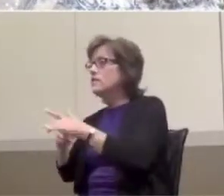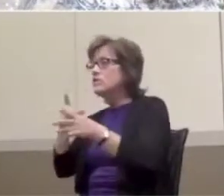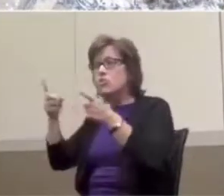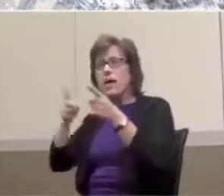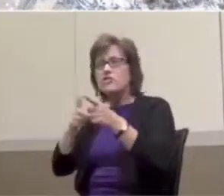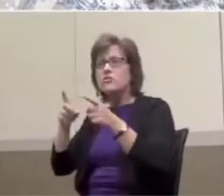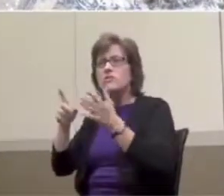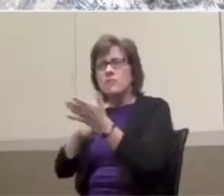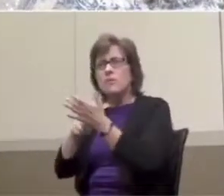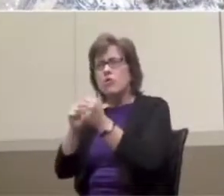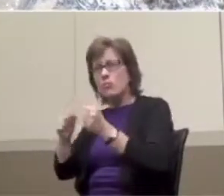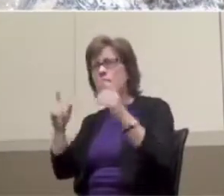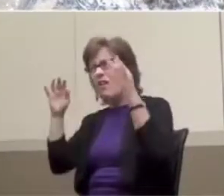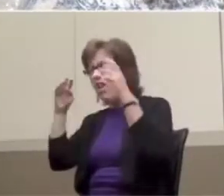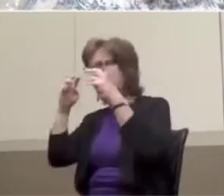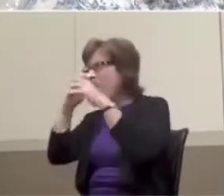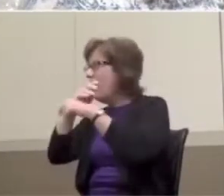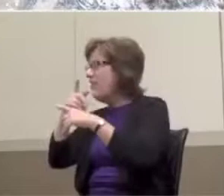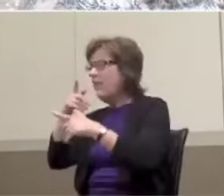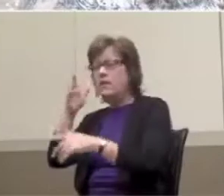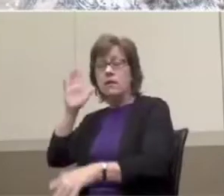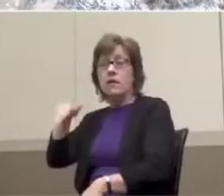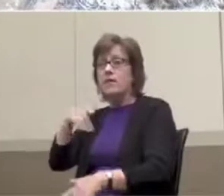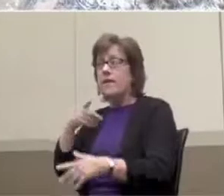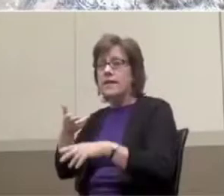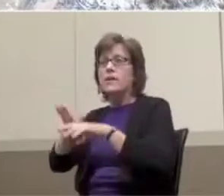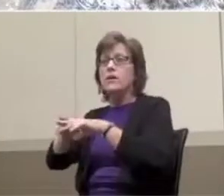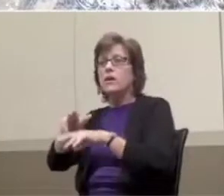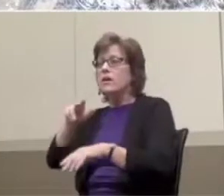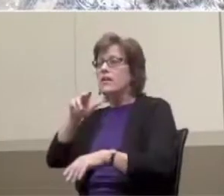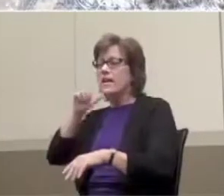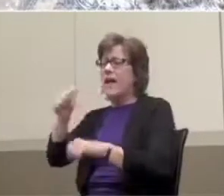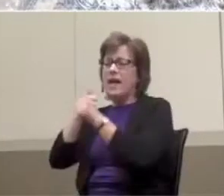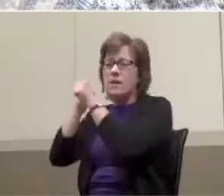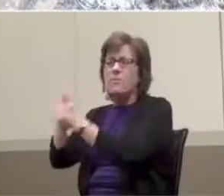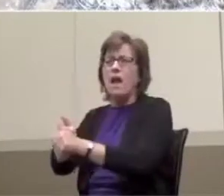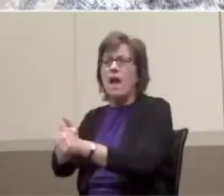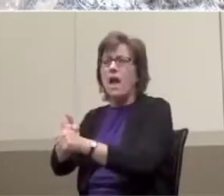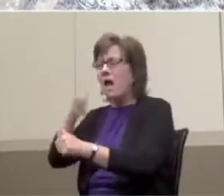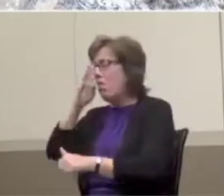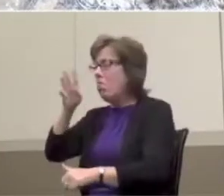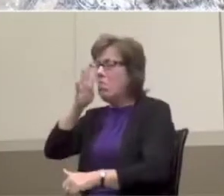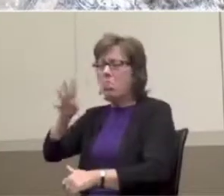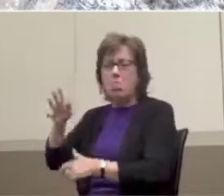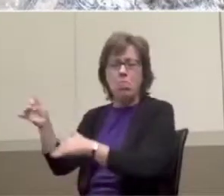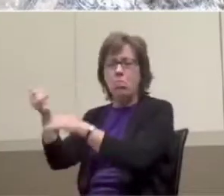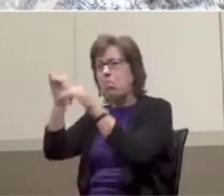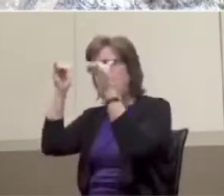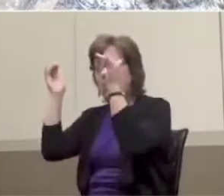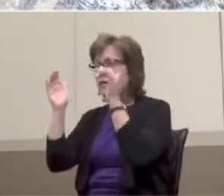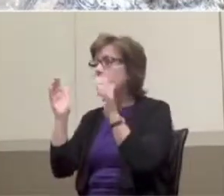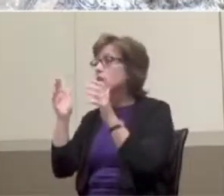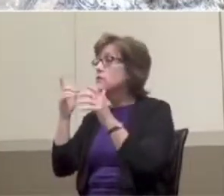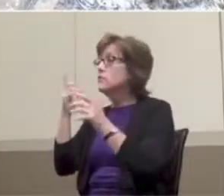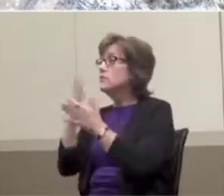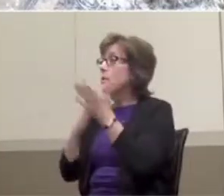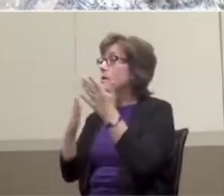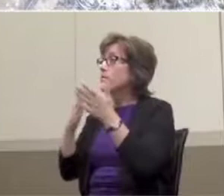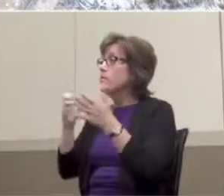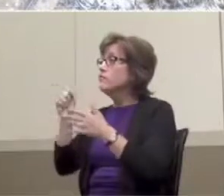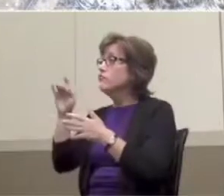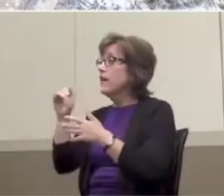which increases non-compliance or the oppositional stuff. So maybe one of the strategies or some of the strategies would